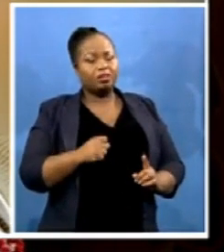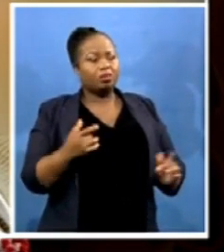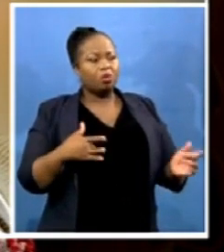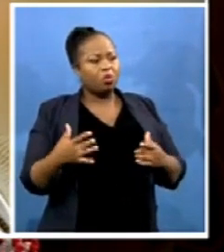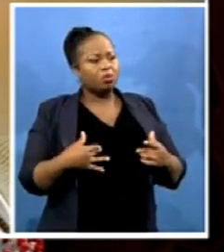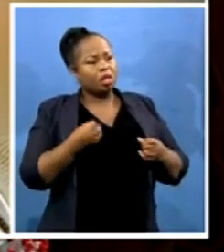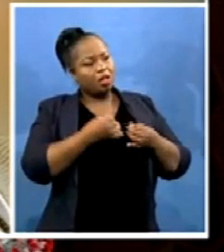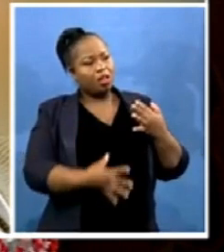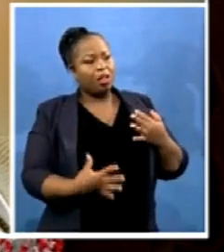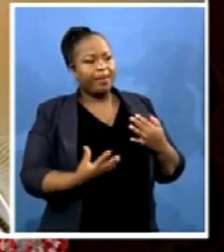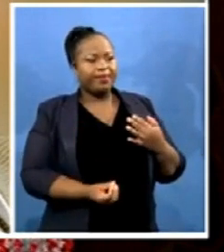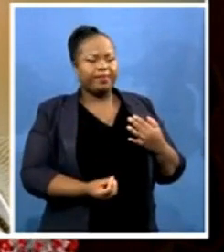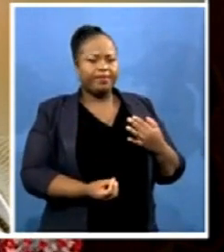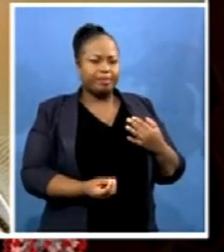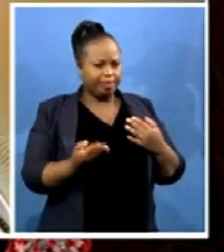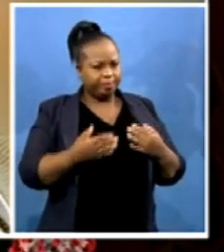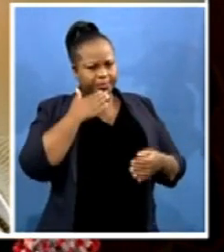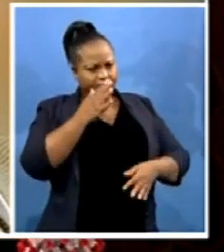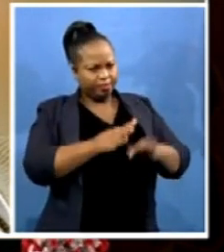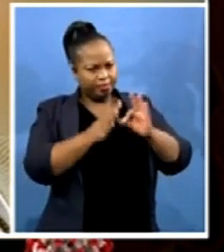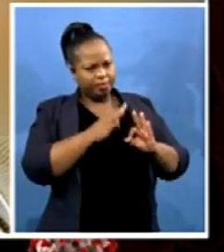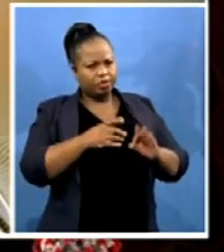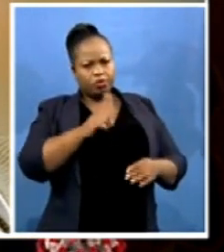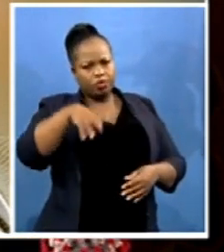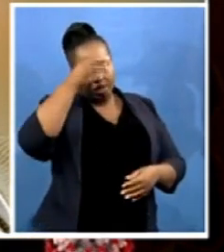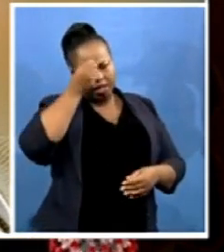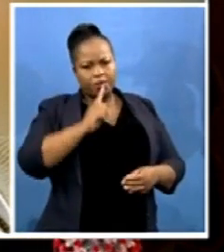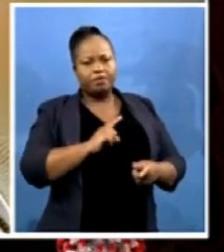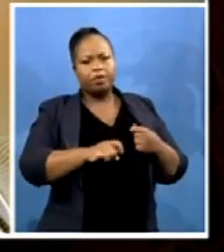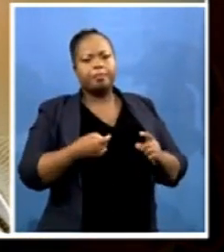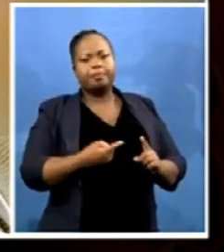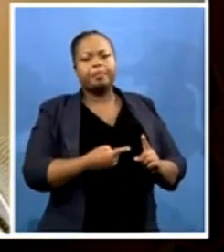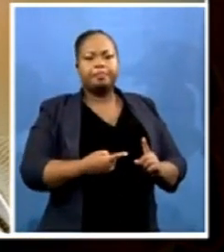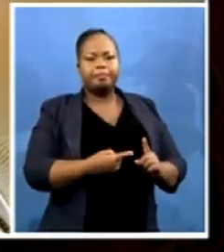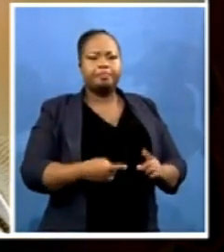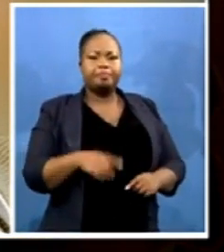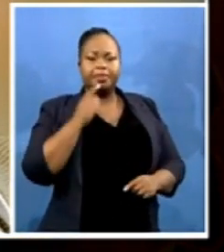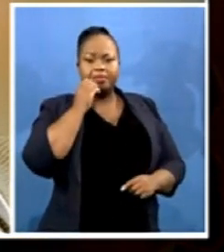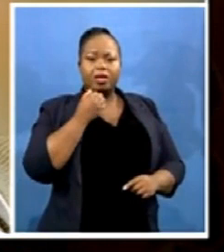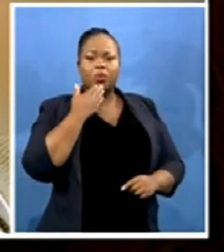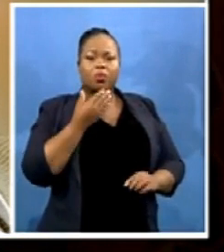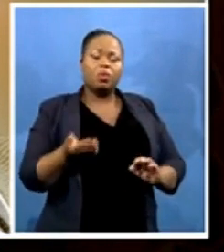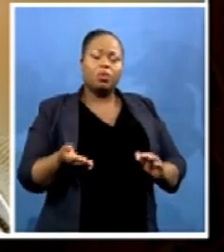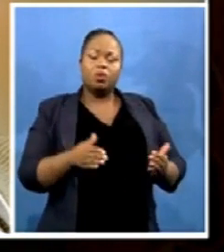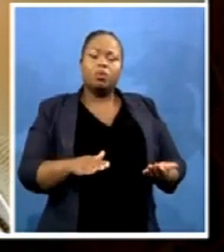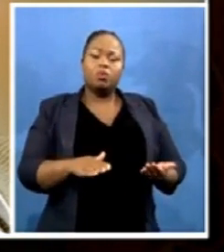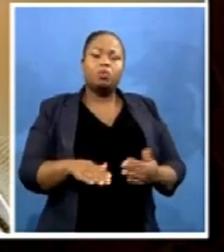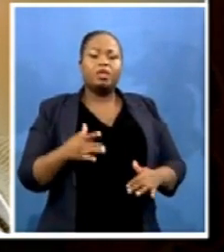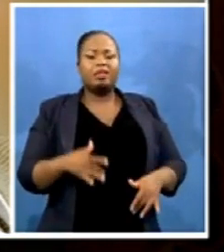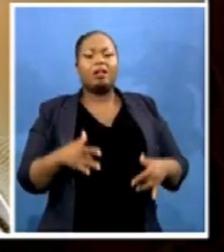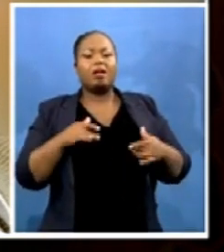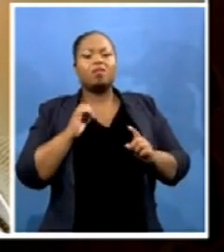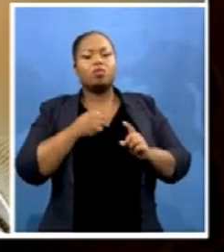us about what sort of lessons can we learn from that man who dedicated his life in the fight for freedom for South Africa.